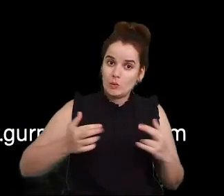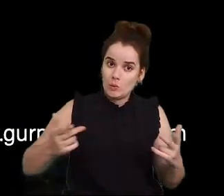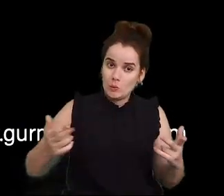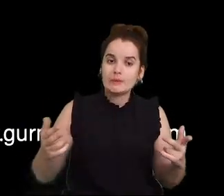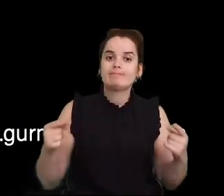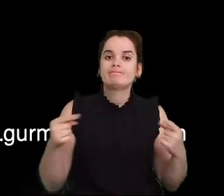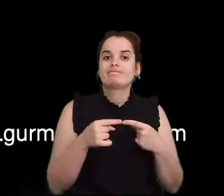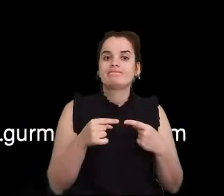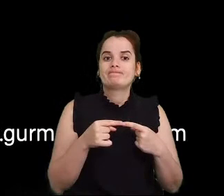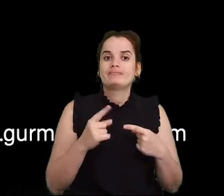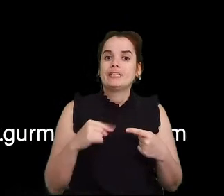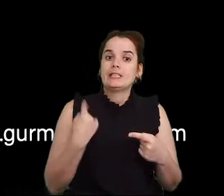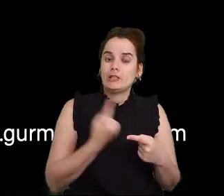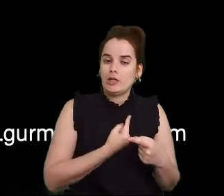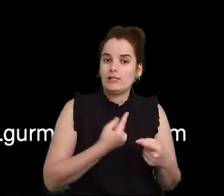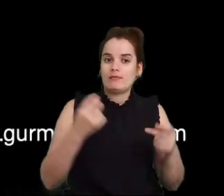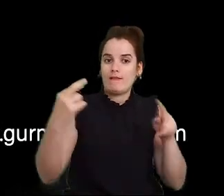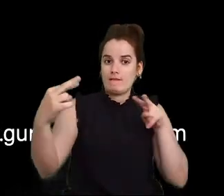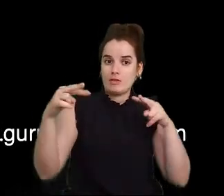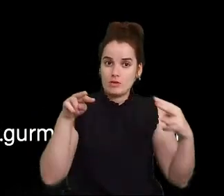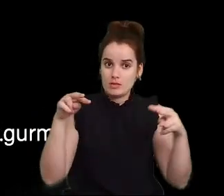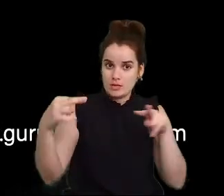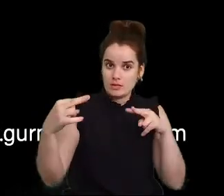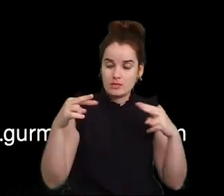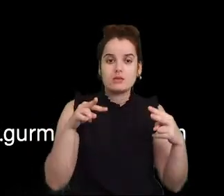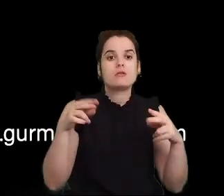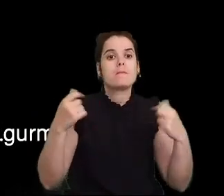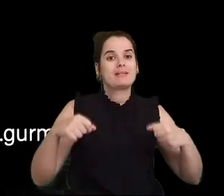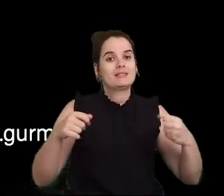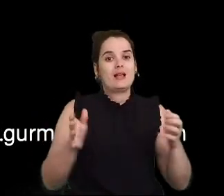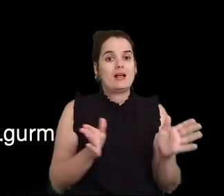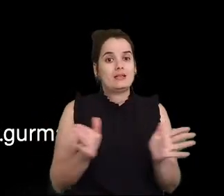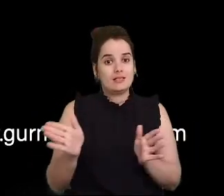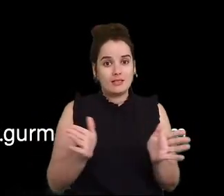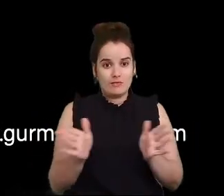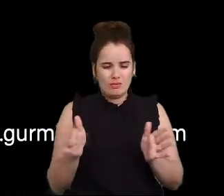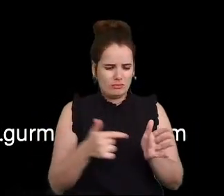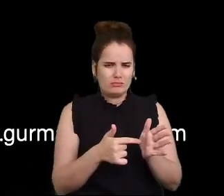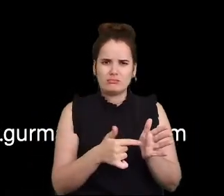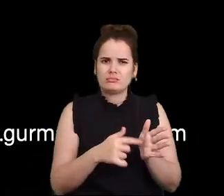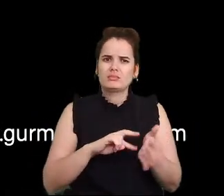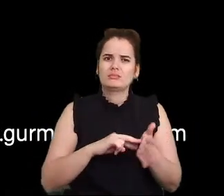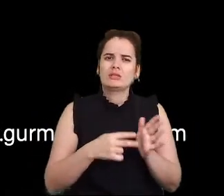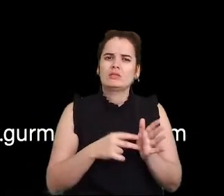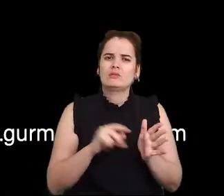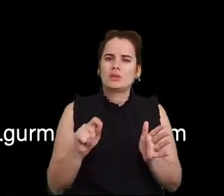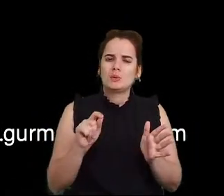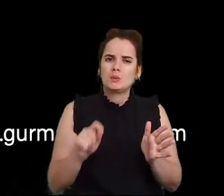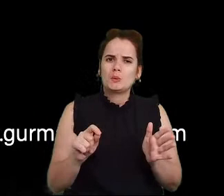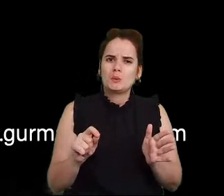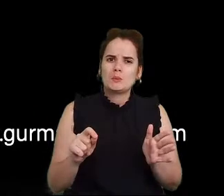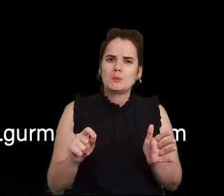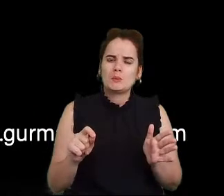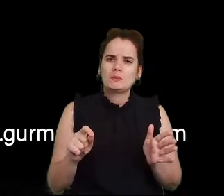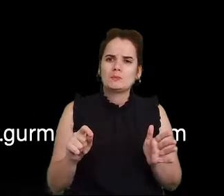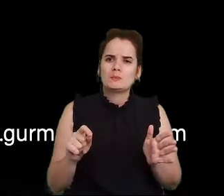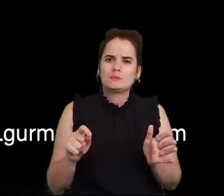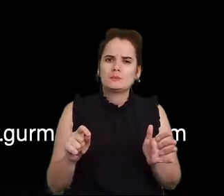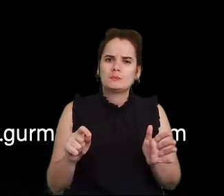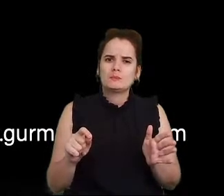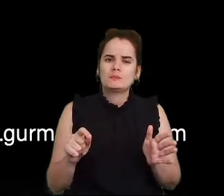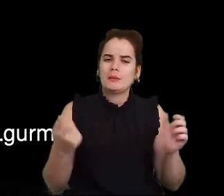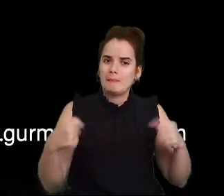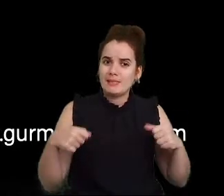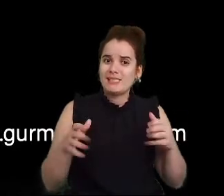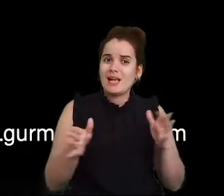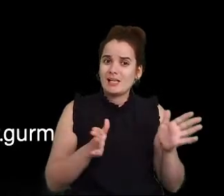are accessible. When I say accessible, I mean people on different internet bandwidth should be able to see it.